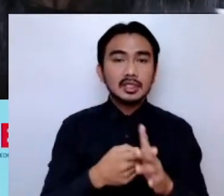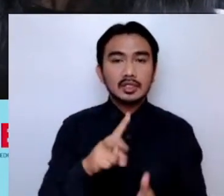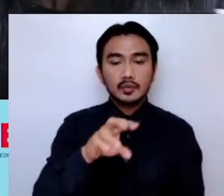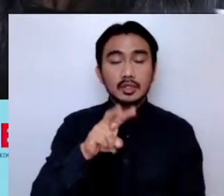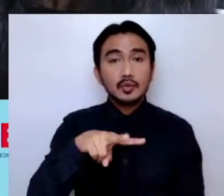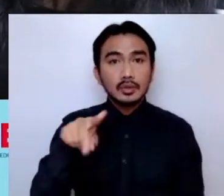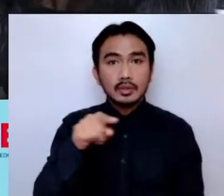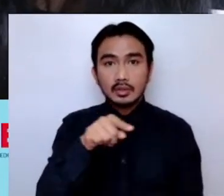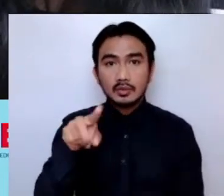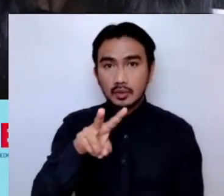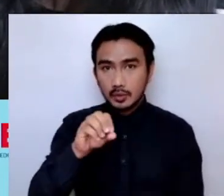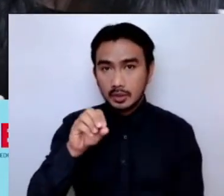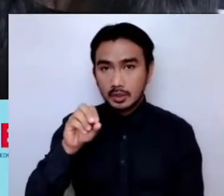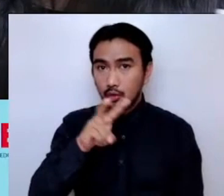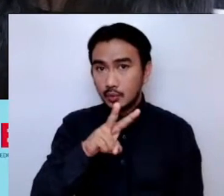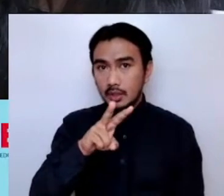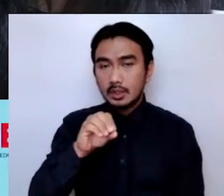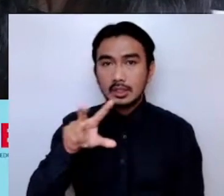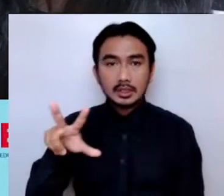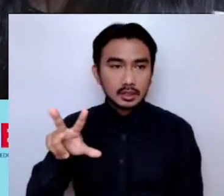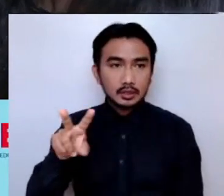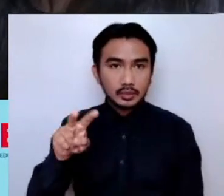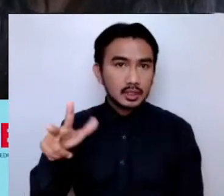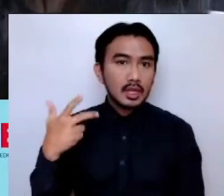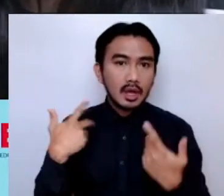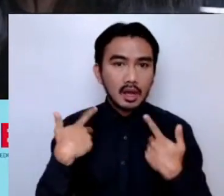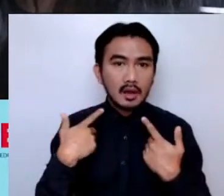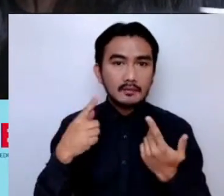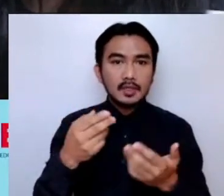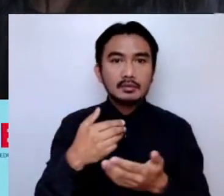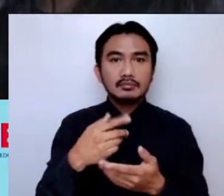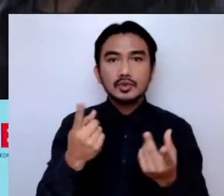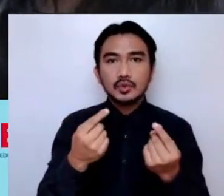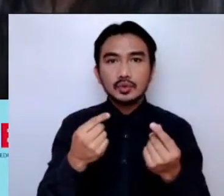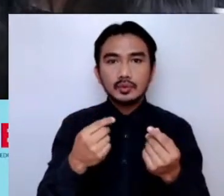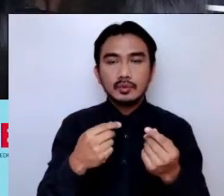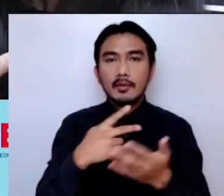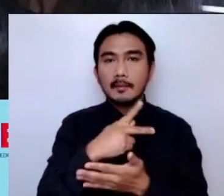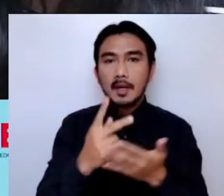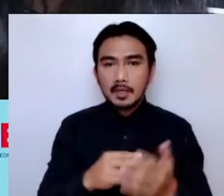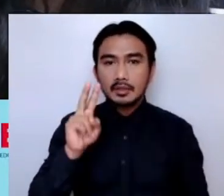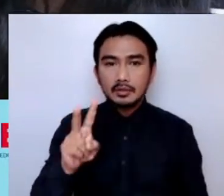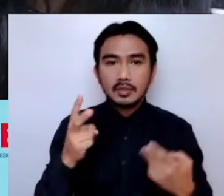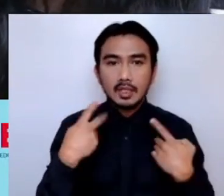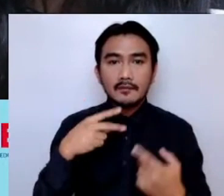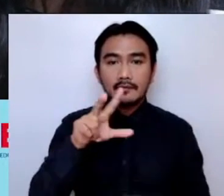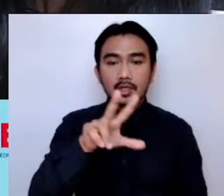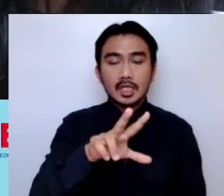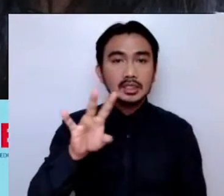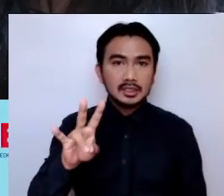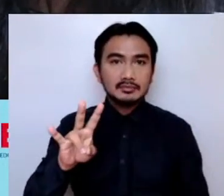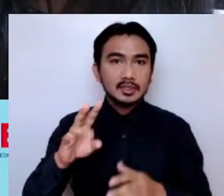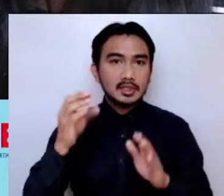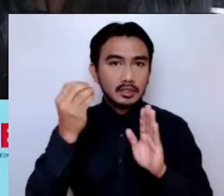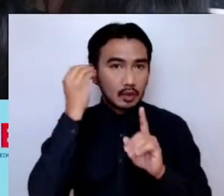2022-2023, we will now begin cycle 2 of the 37 indicators. And in order for